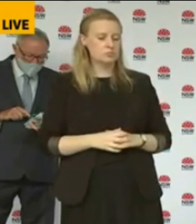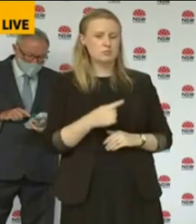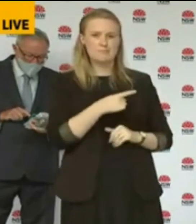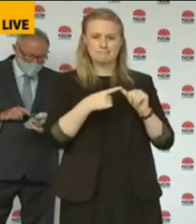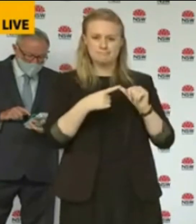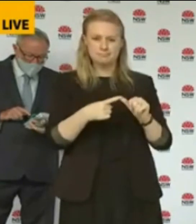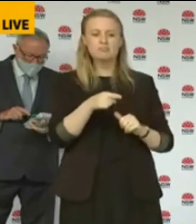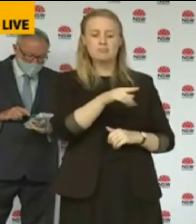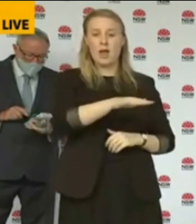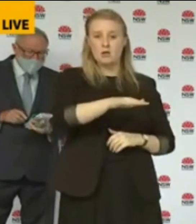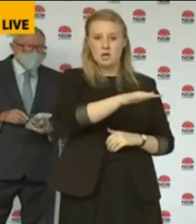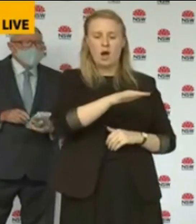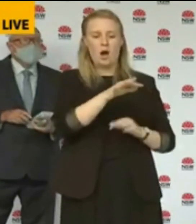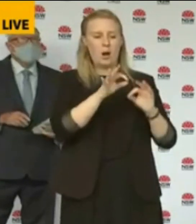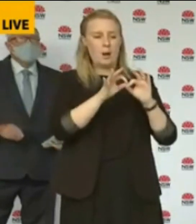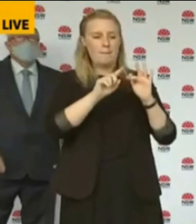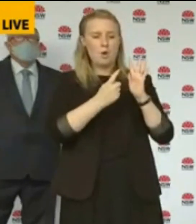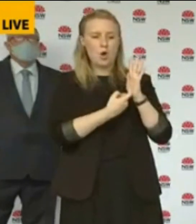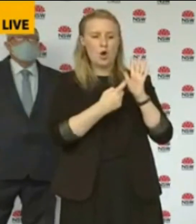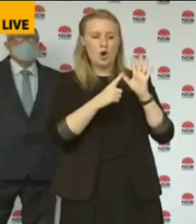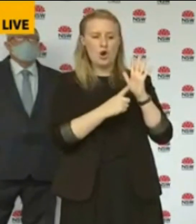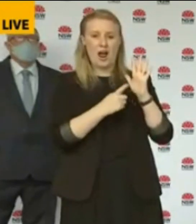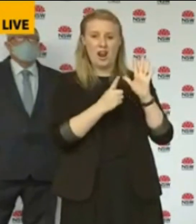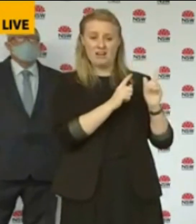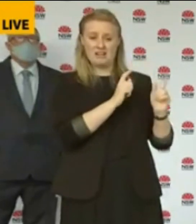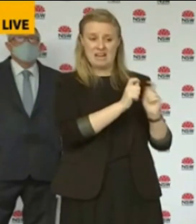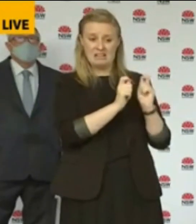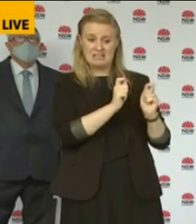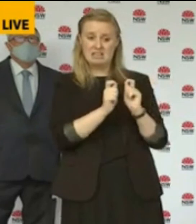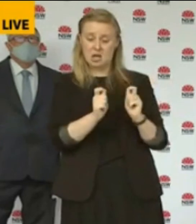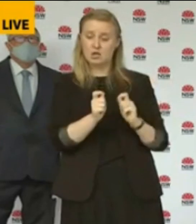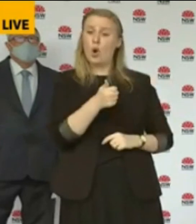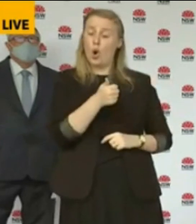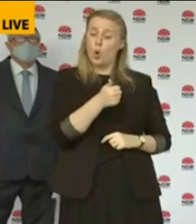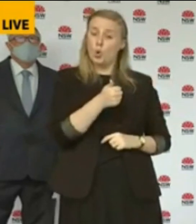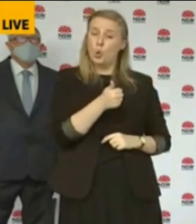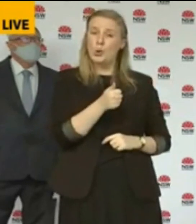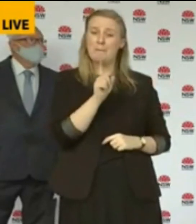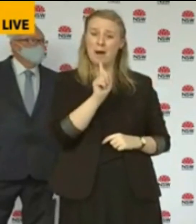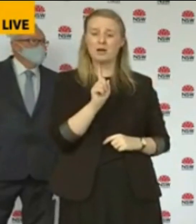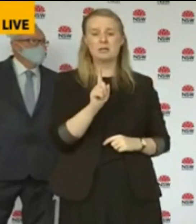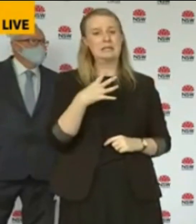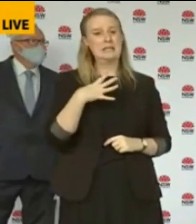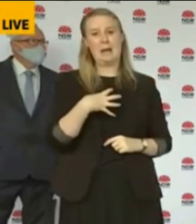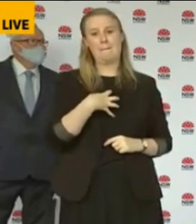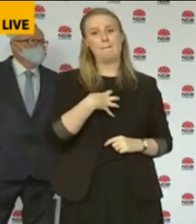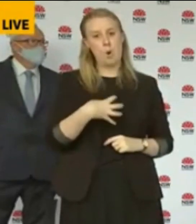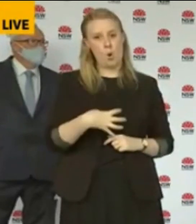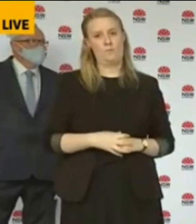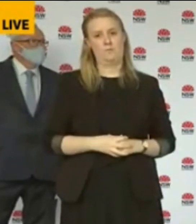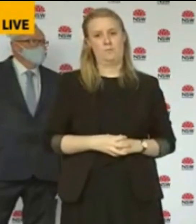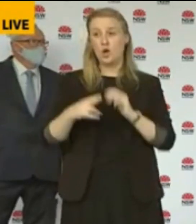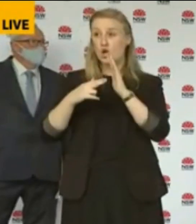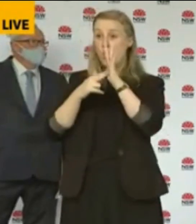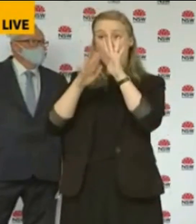quite good, but as a public health official, I'm not readily pleased with those levels. They're not at the levels of the northern zone